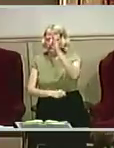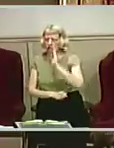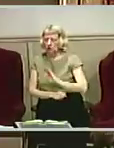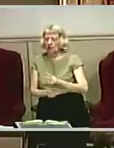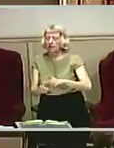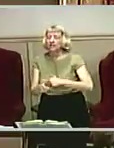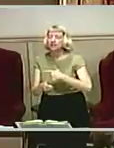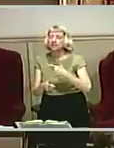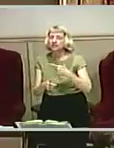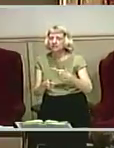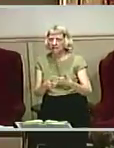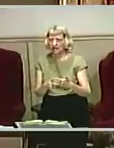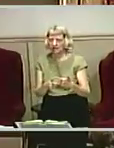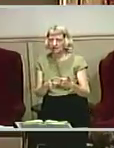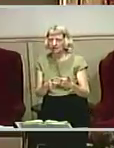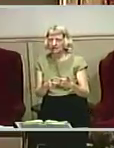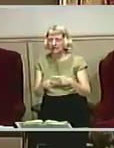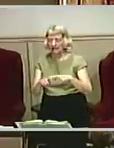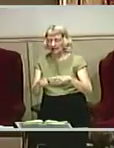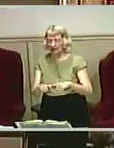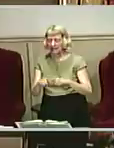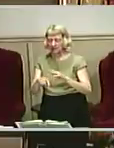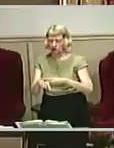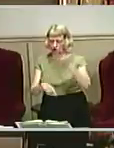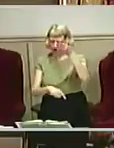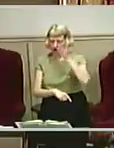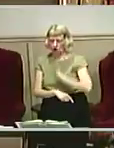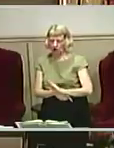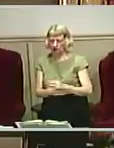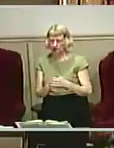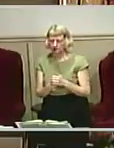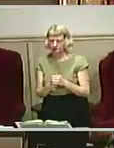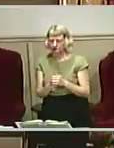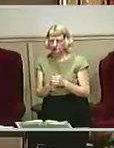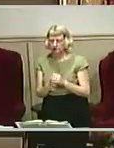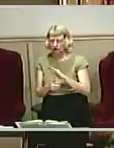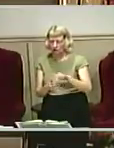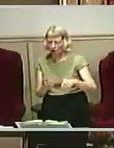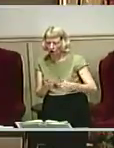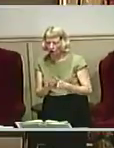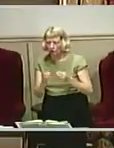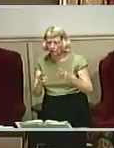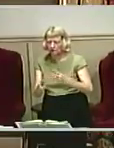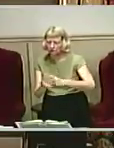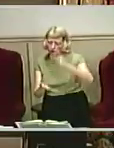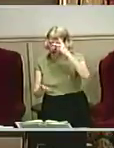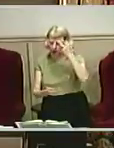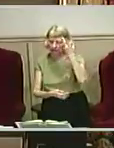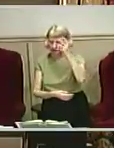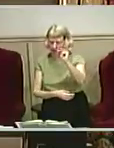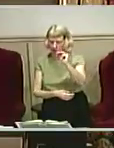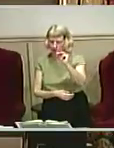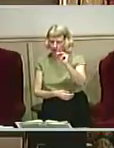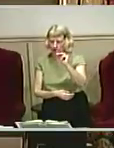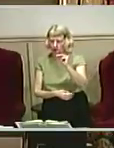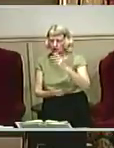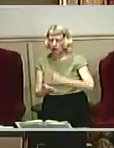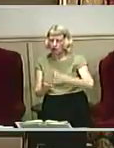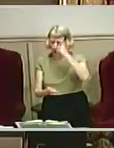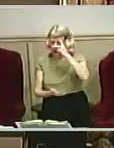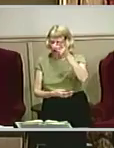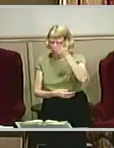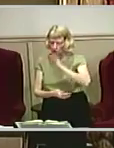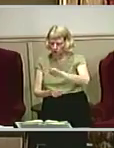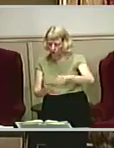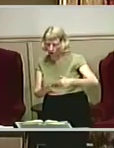and then also lean on God. In all thy ways acknowledge Him. That's how we're doing it. We're acknowledging God